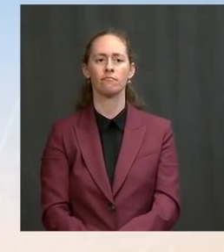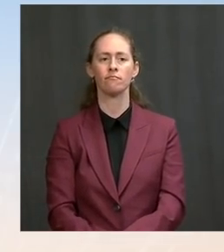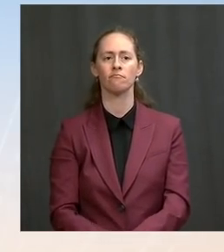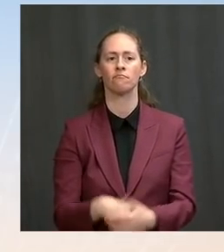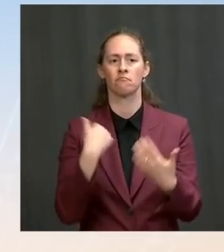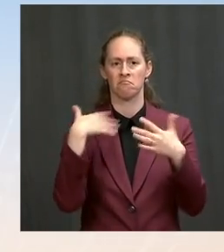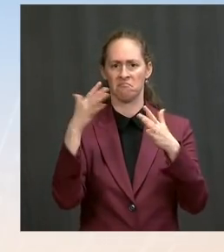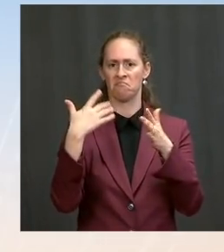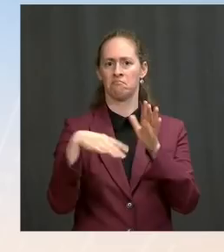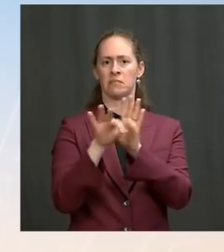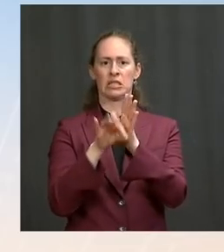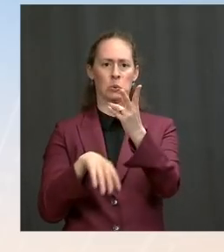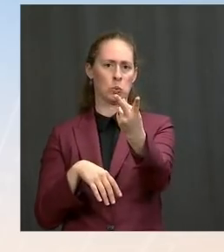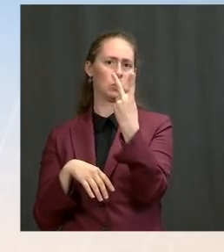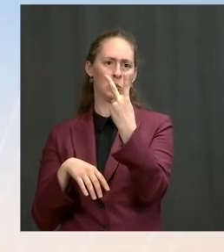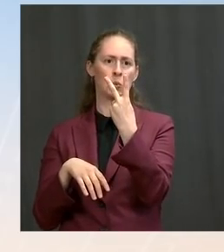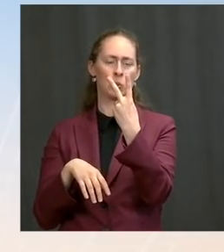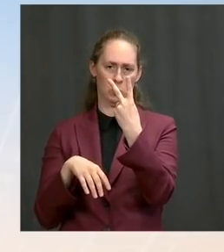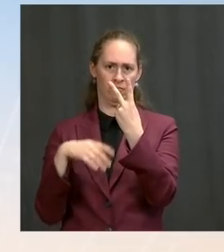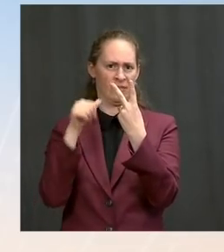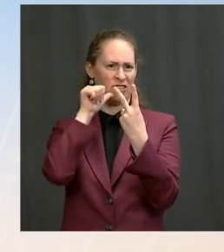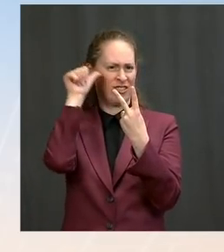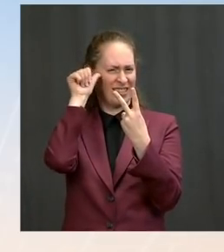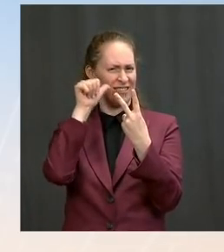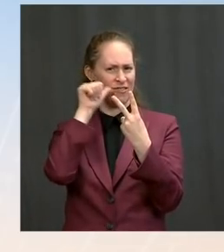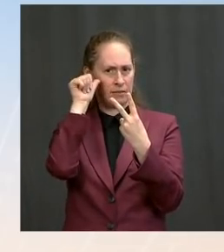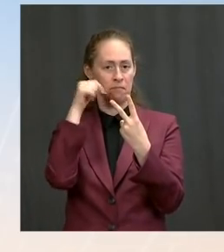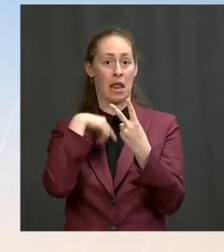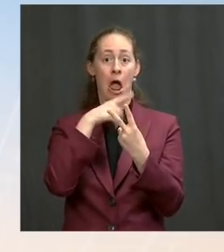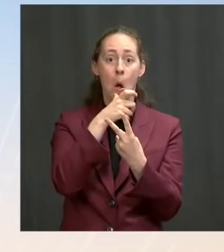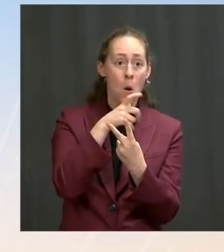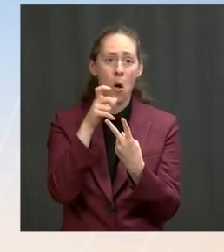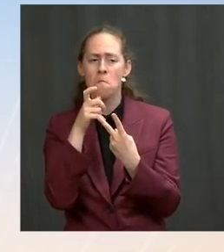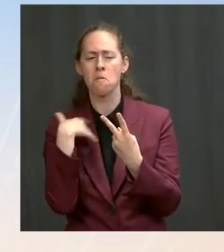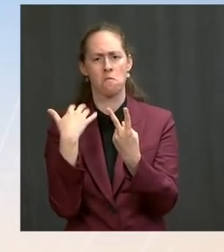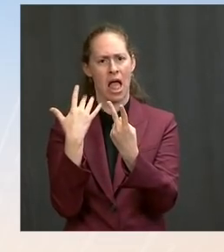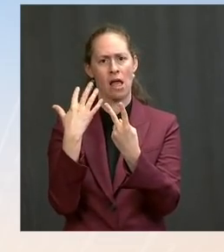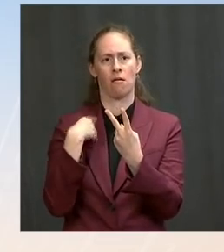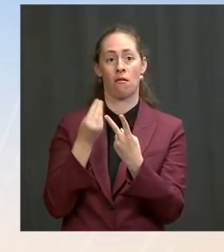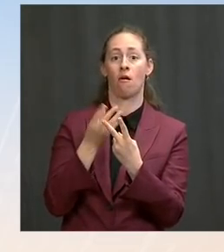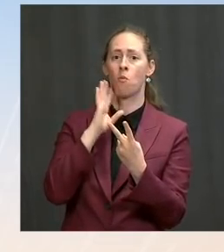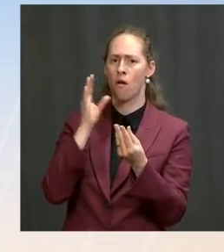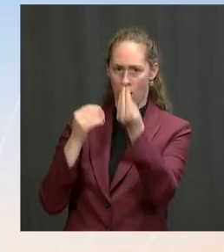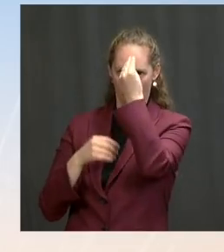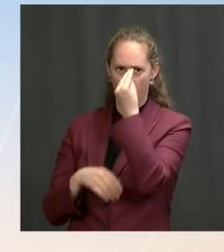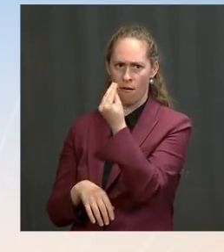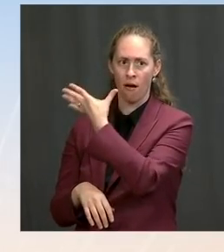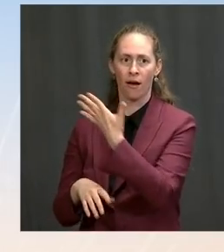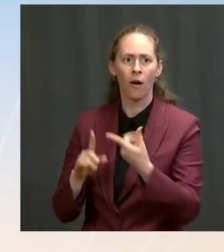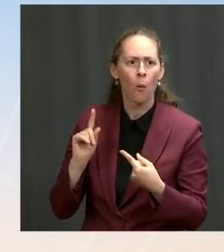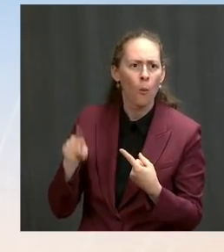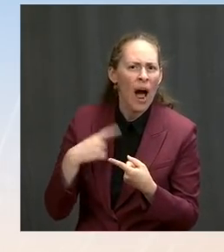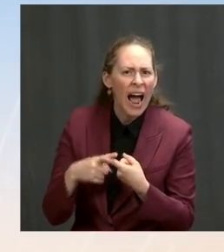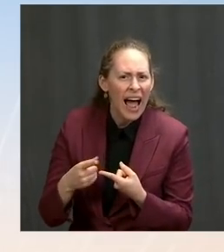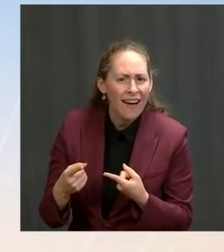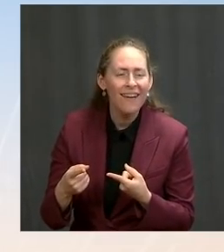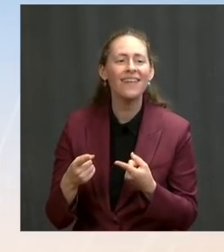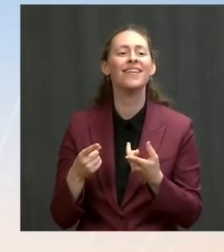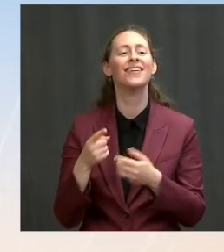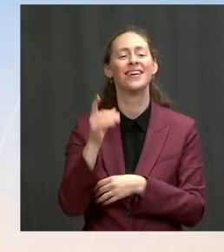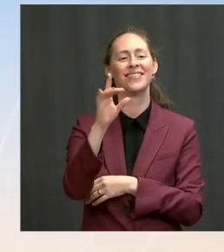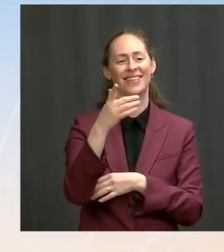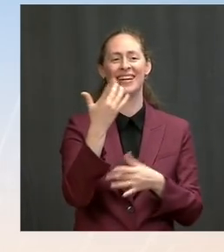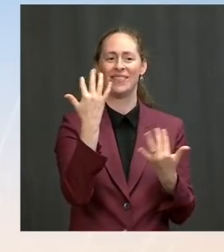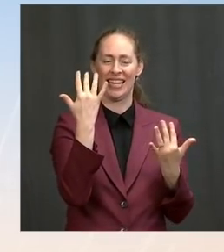candidates this morning and yesterday, and we're going to push those forward ASAP. And how fast is ASAP? Well, that depends on how we work